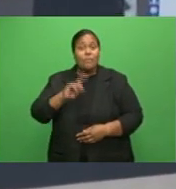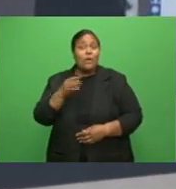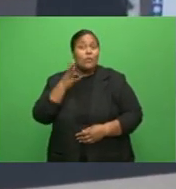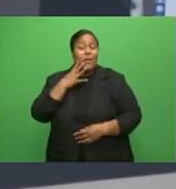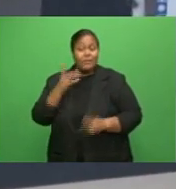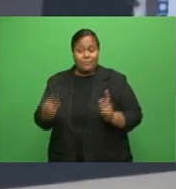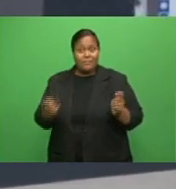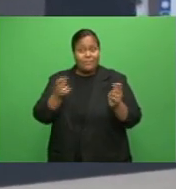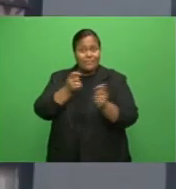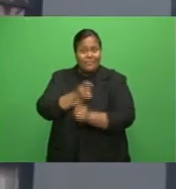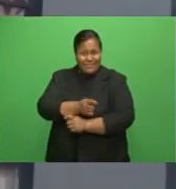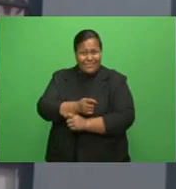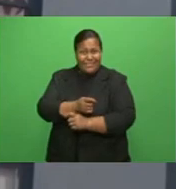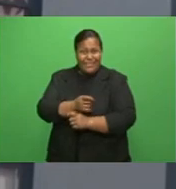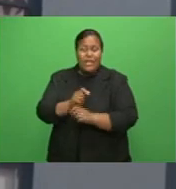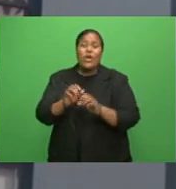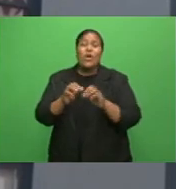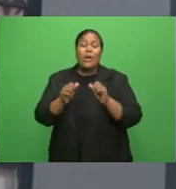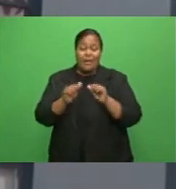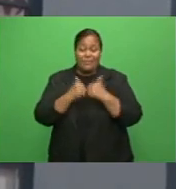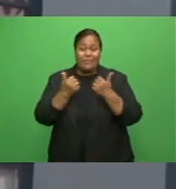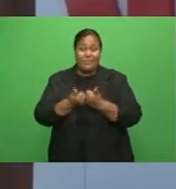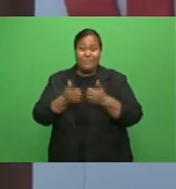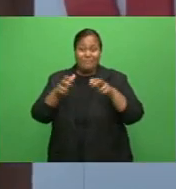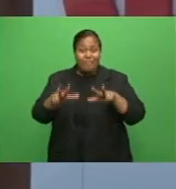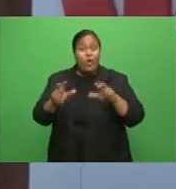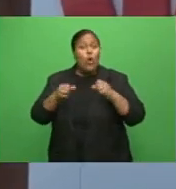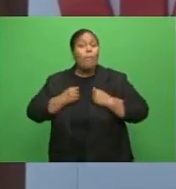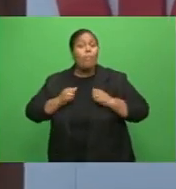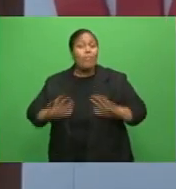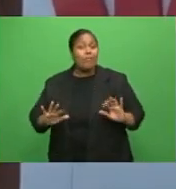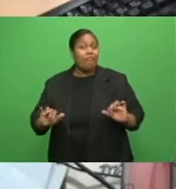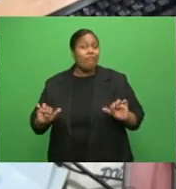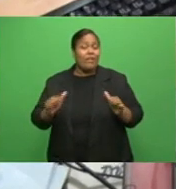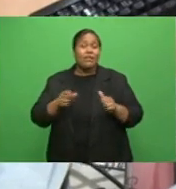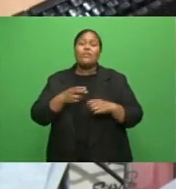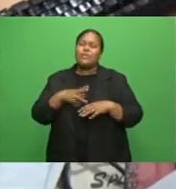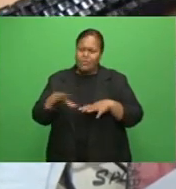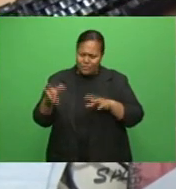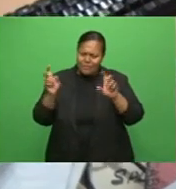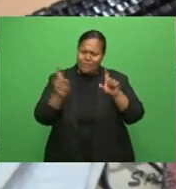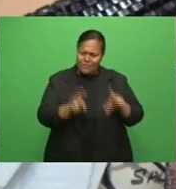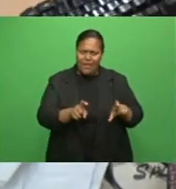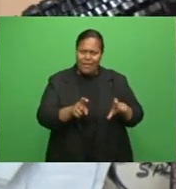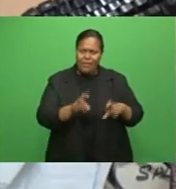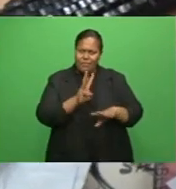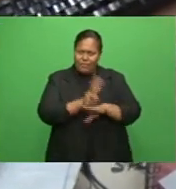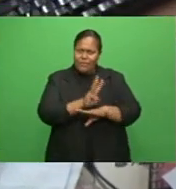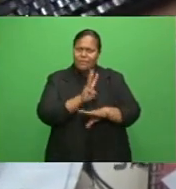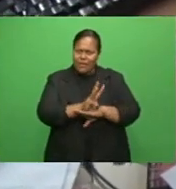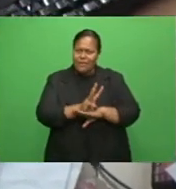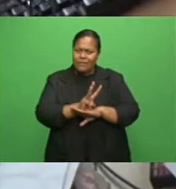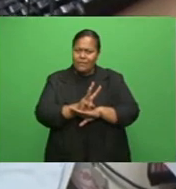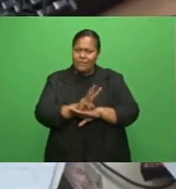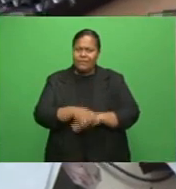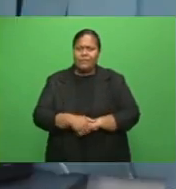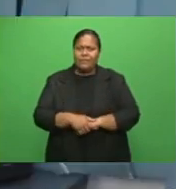complete as per the agreement, then those that will remain with their current banks will have to be paying